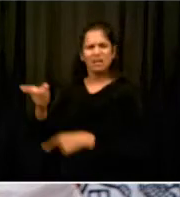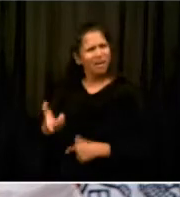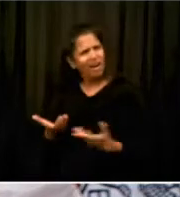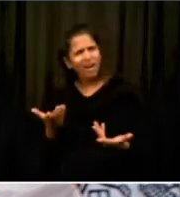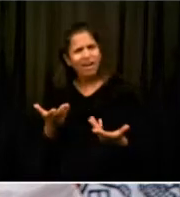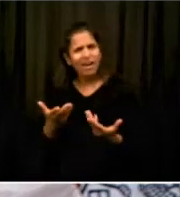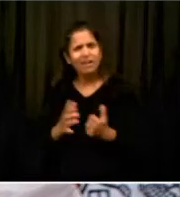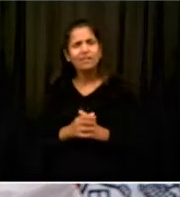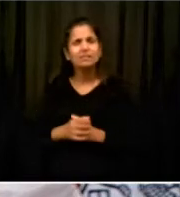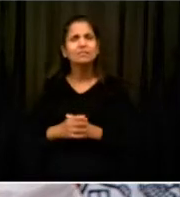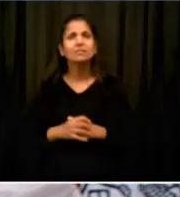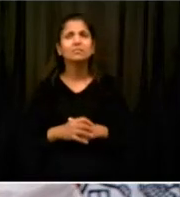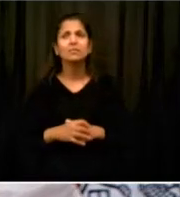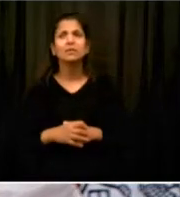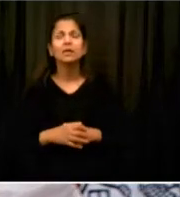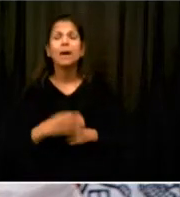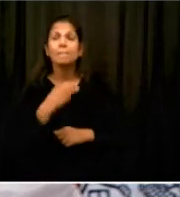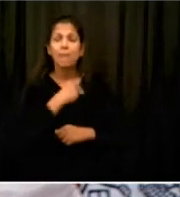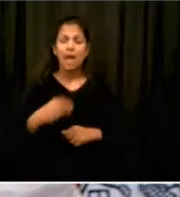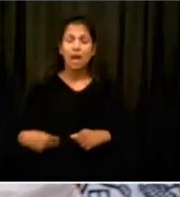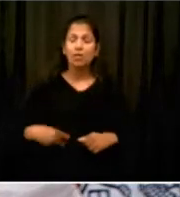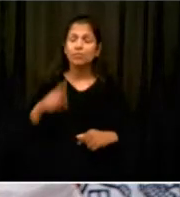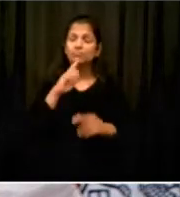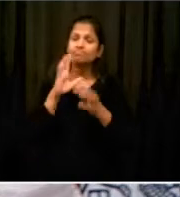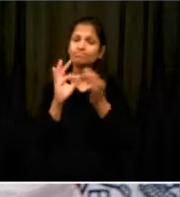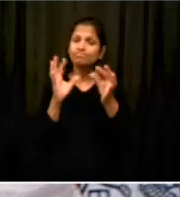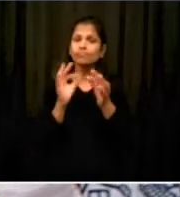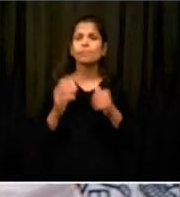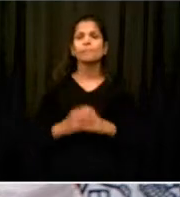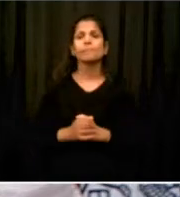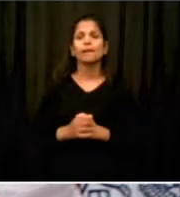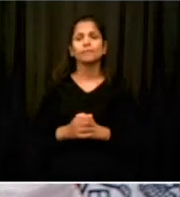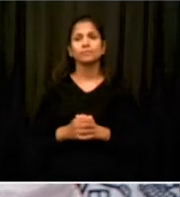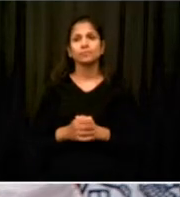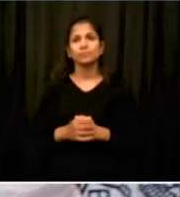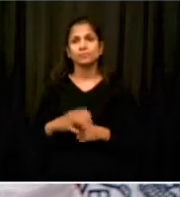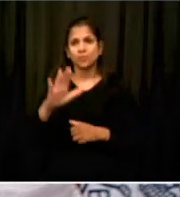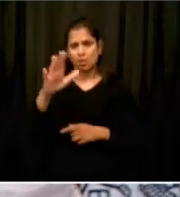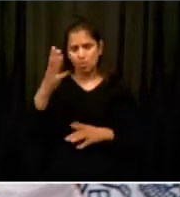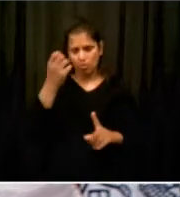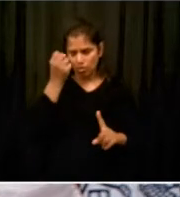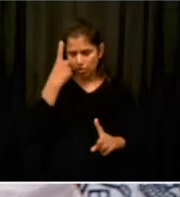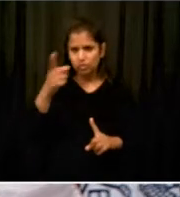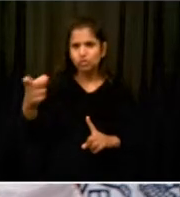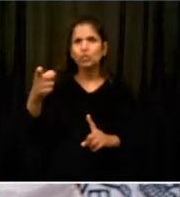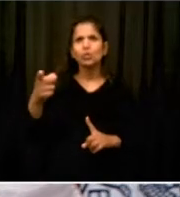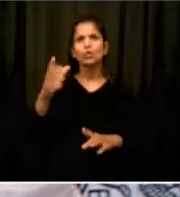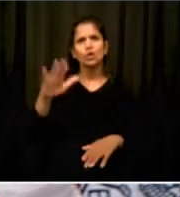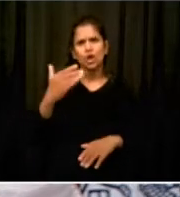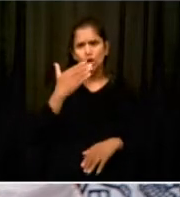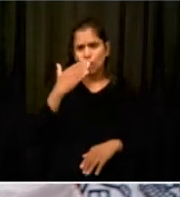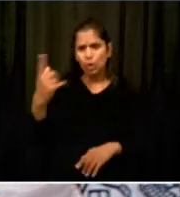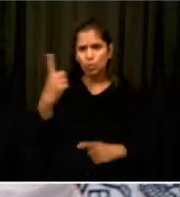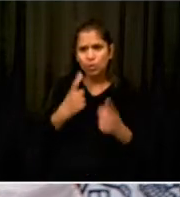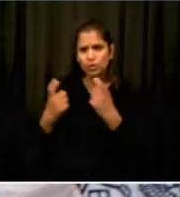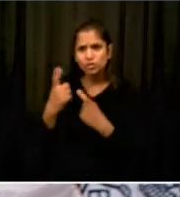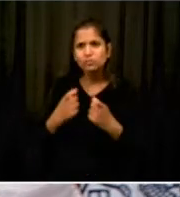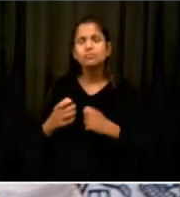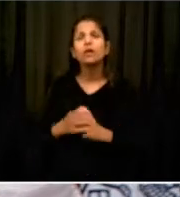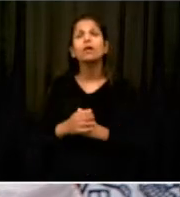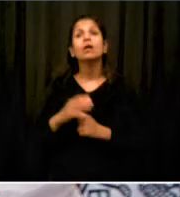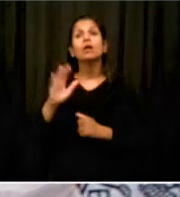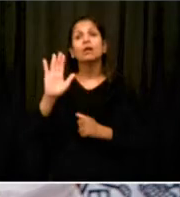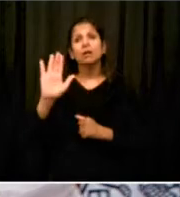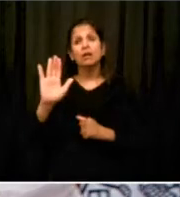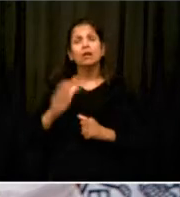perspective. I don't like it. I don't think it was a good decision. Again, the decision to arrest someone who's damaged public property,